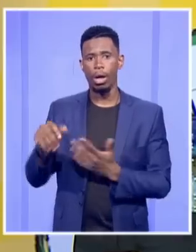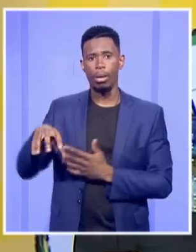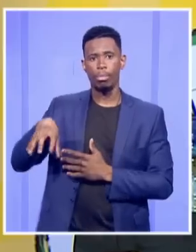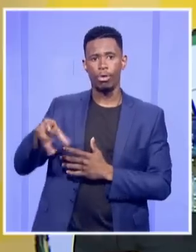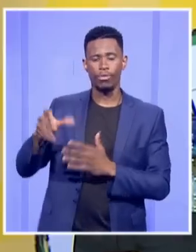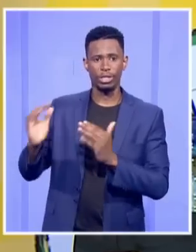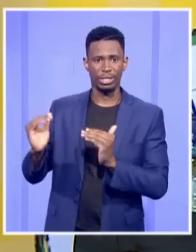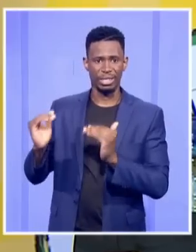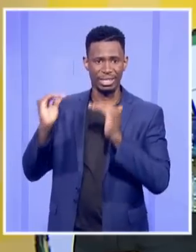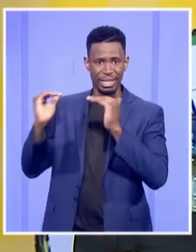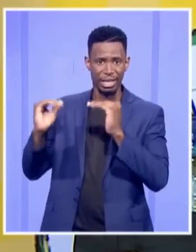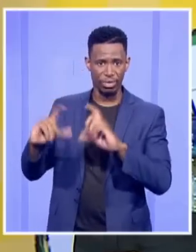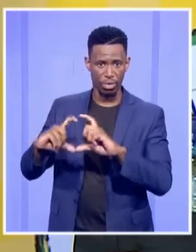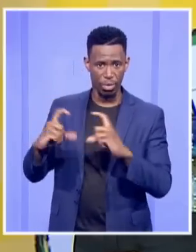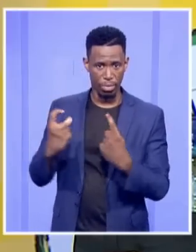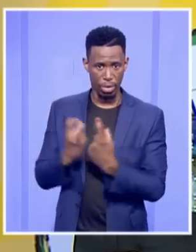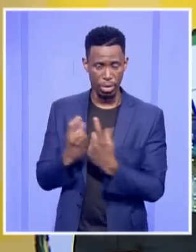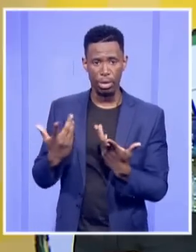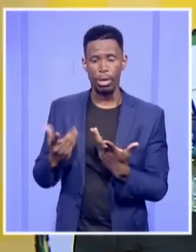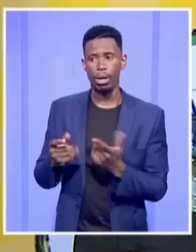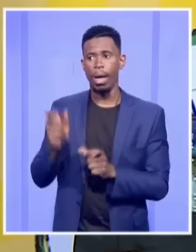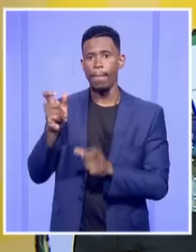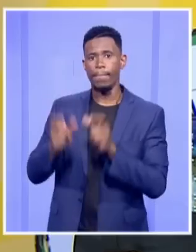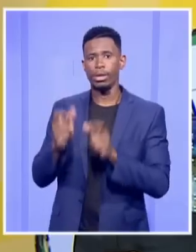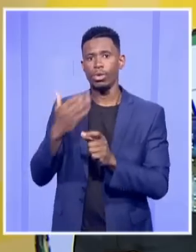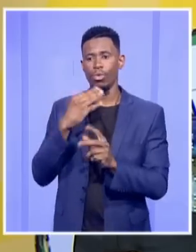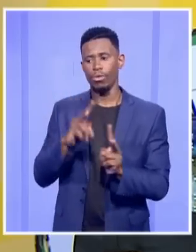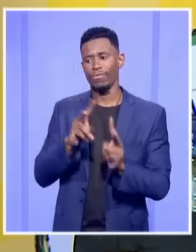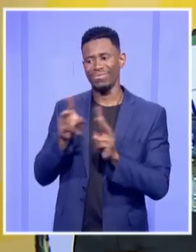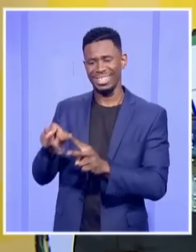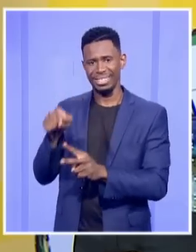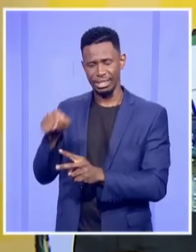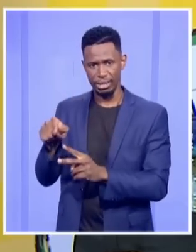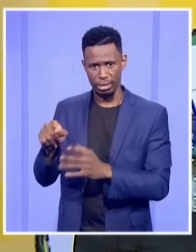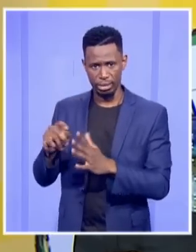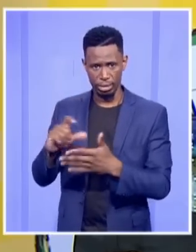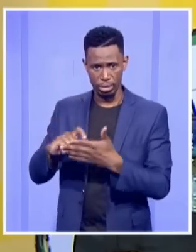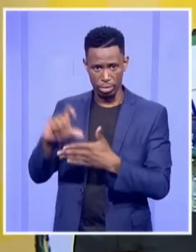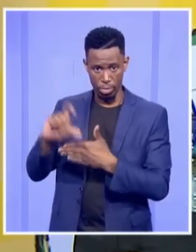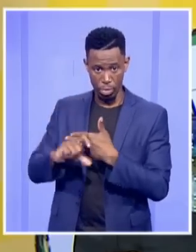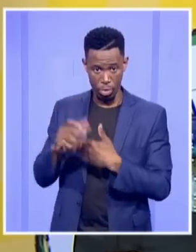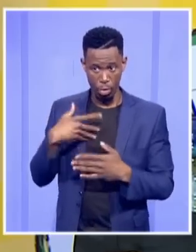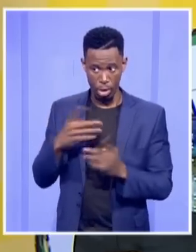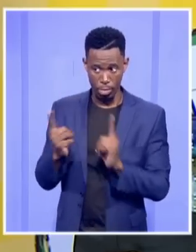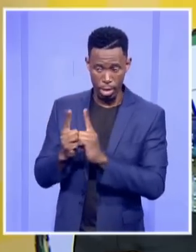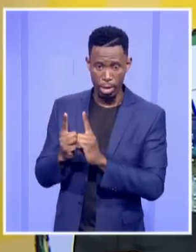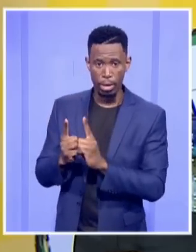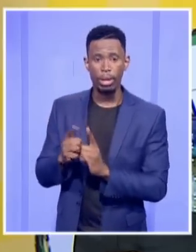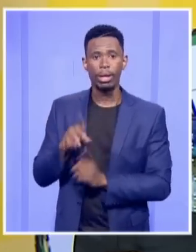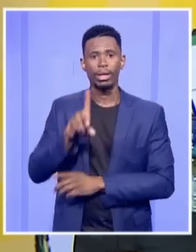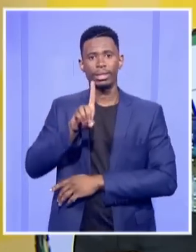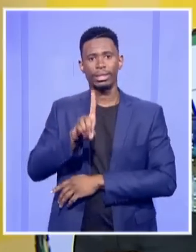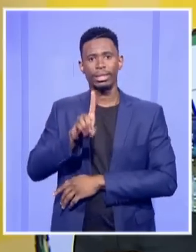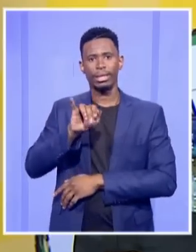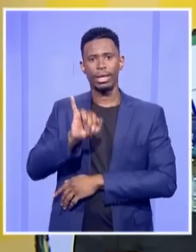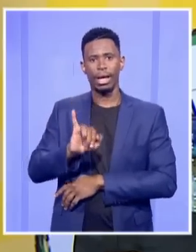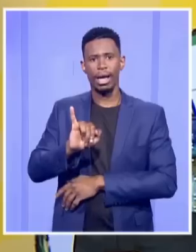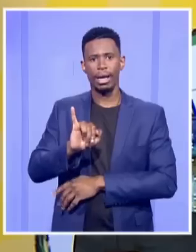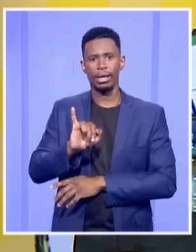executive committees, delegates to this conference, the DIP team will assist.